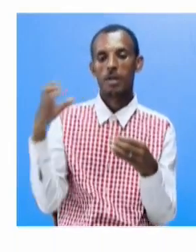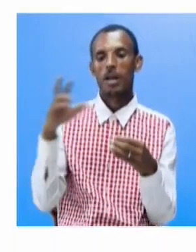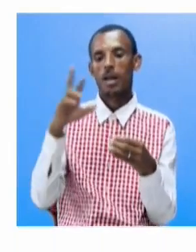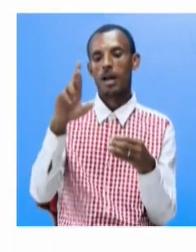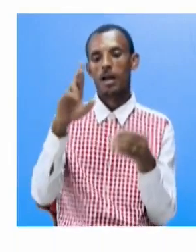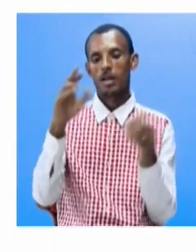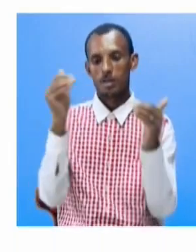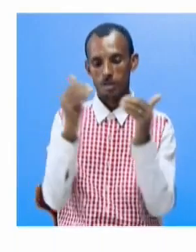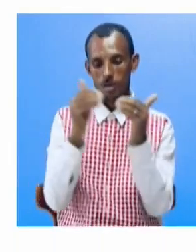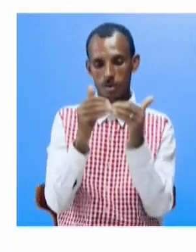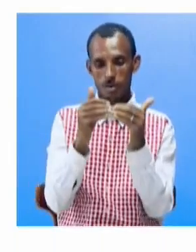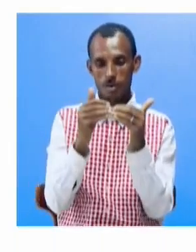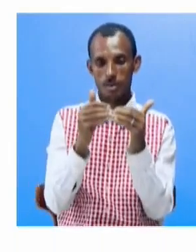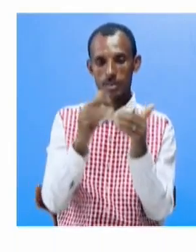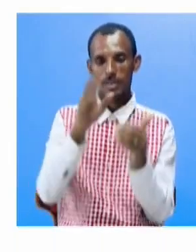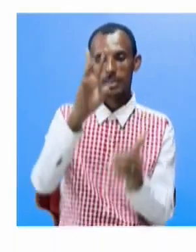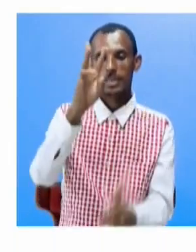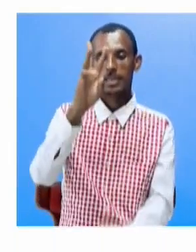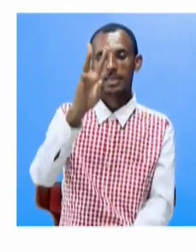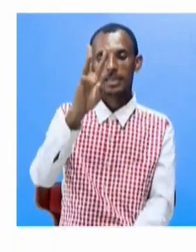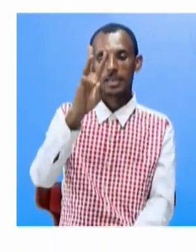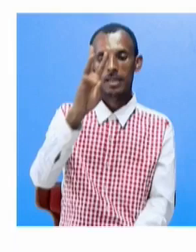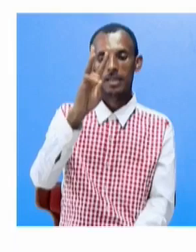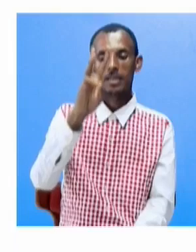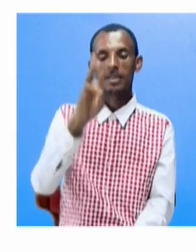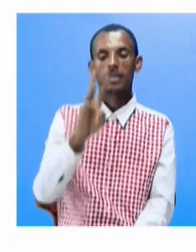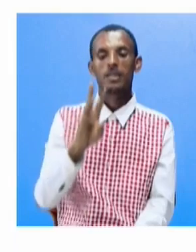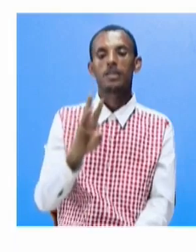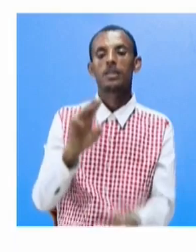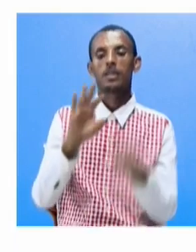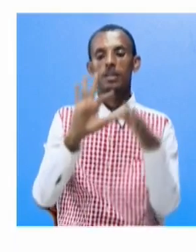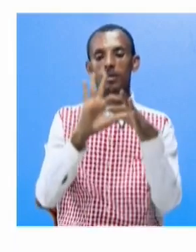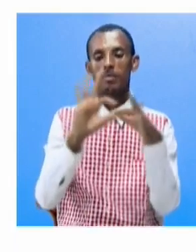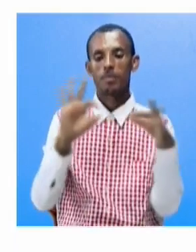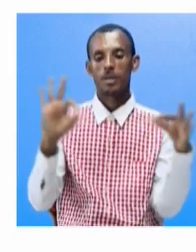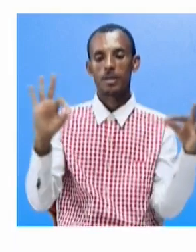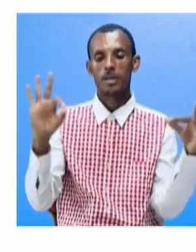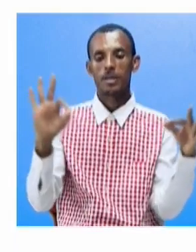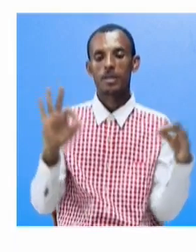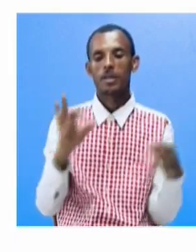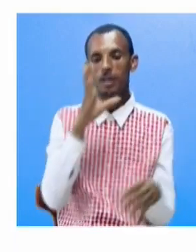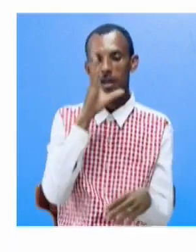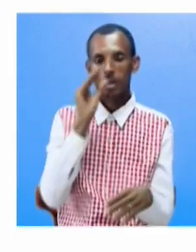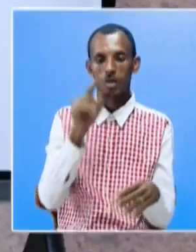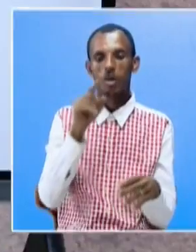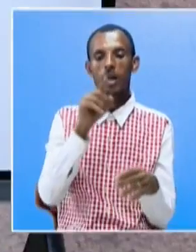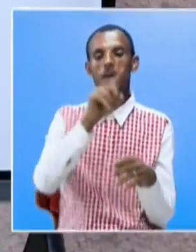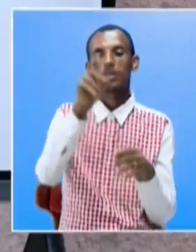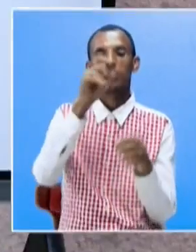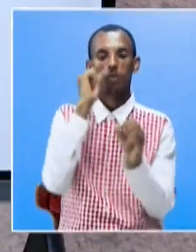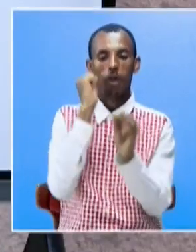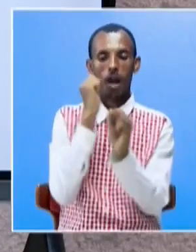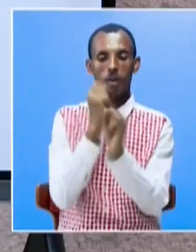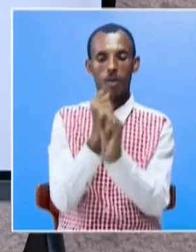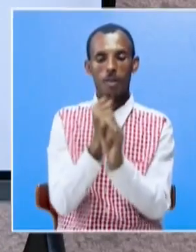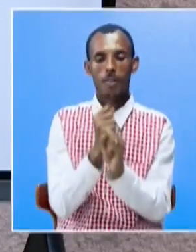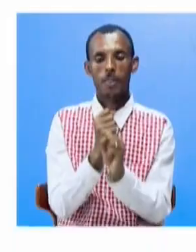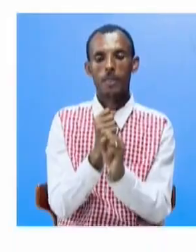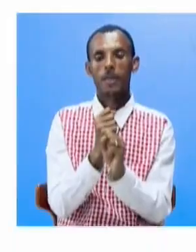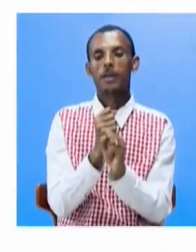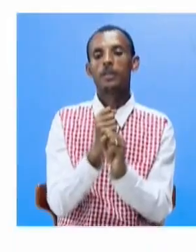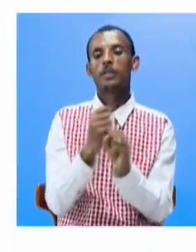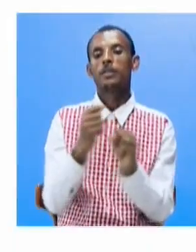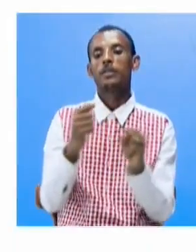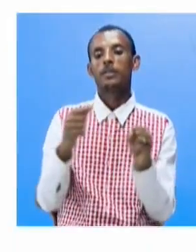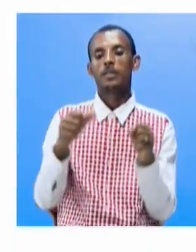This will be this 6 meter. And you are asked to calculate the area of this shaded region.